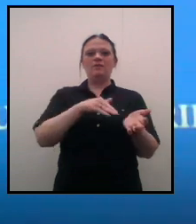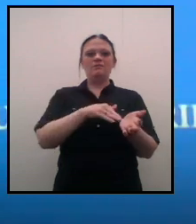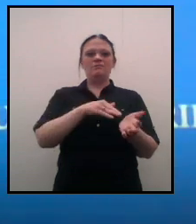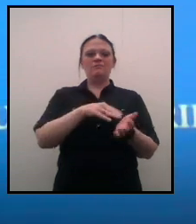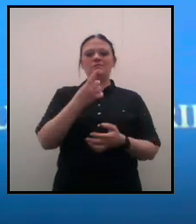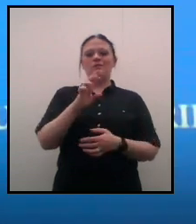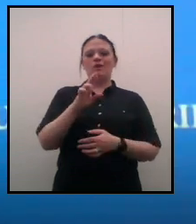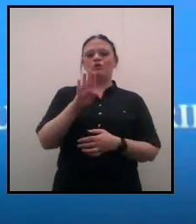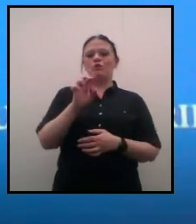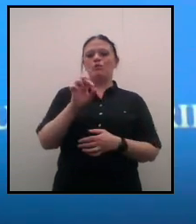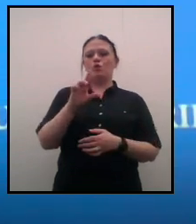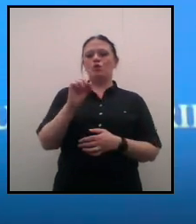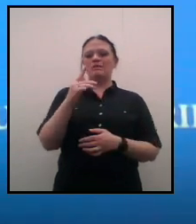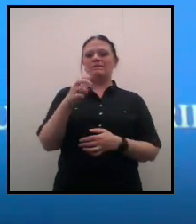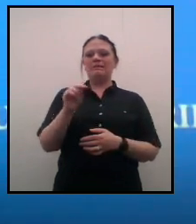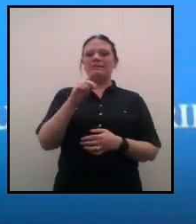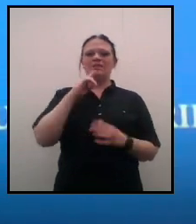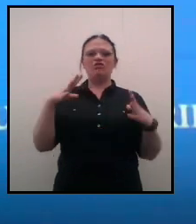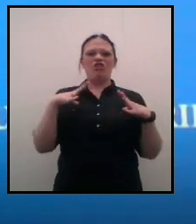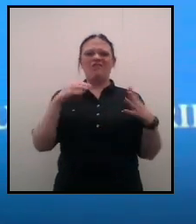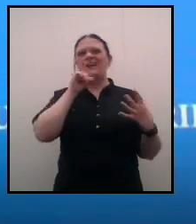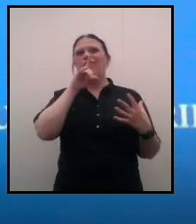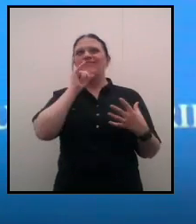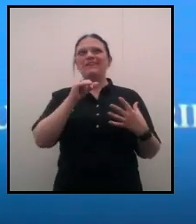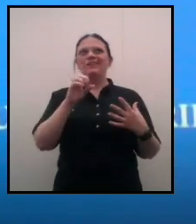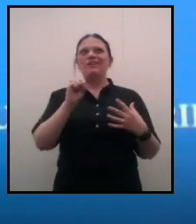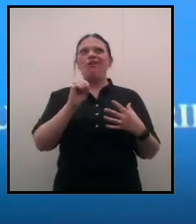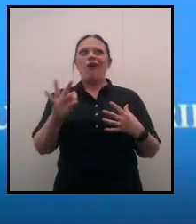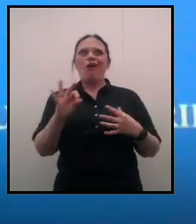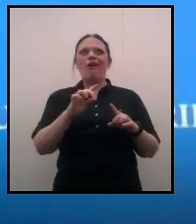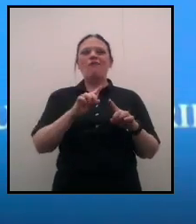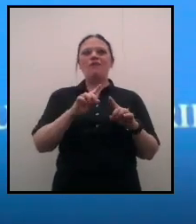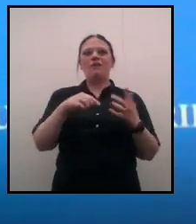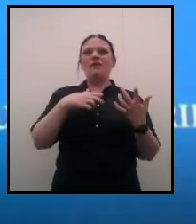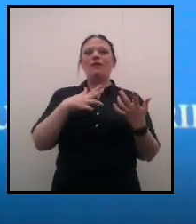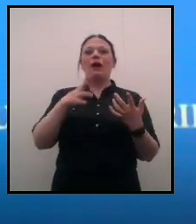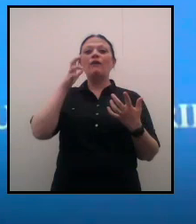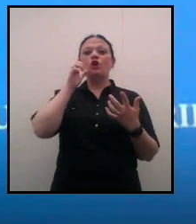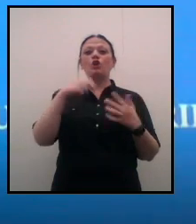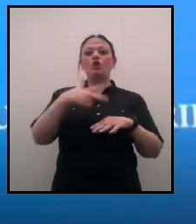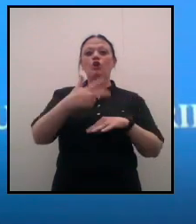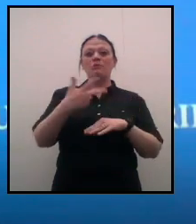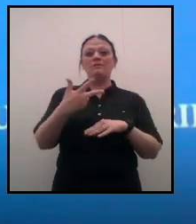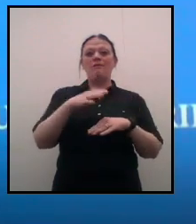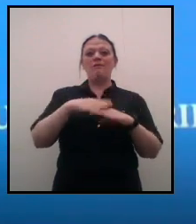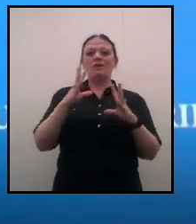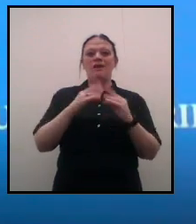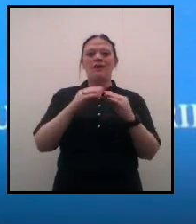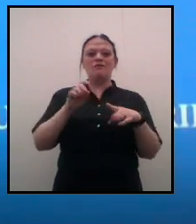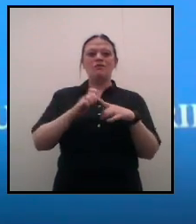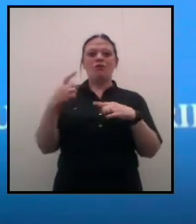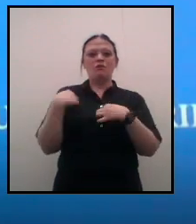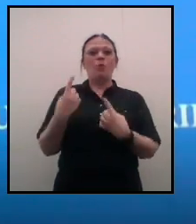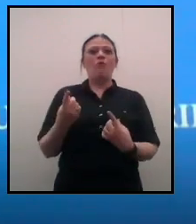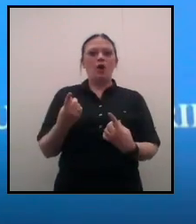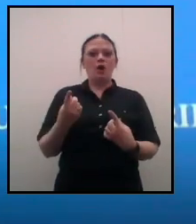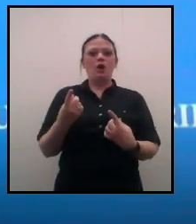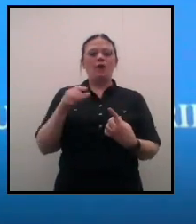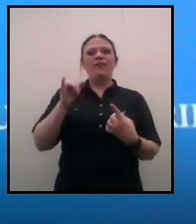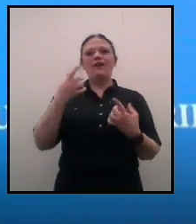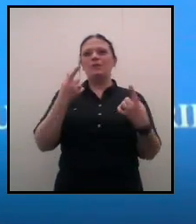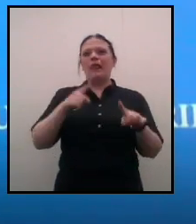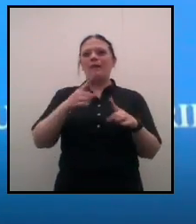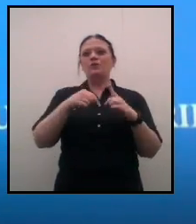is off today, but she's not really off. I've heard her voice at least 3 times on conference calls so far. That's what happens when you are responding